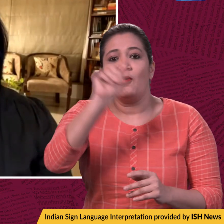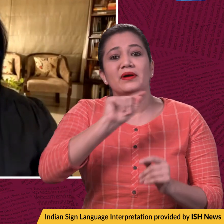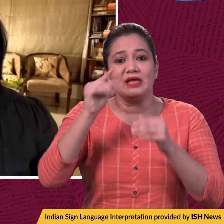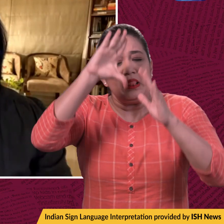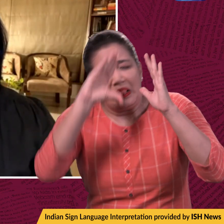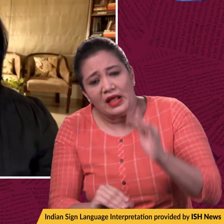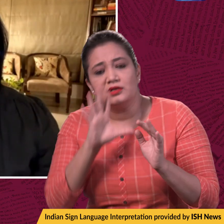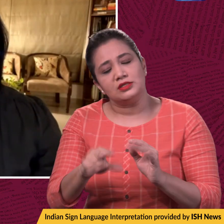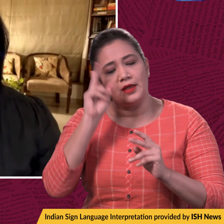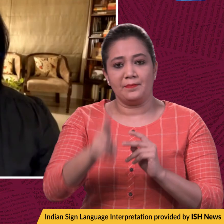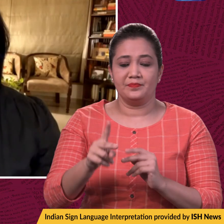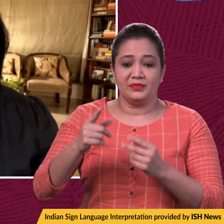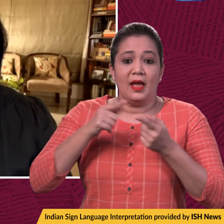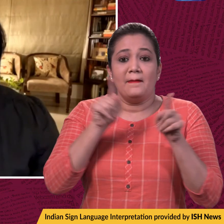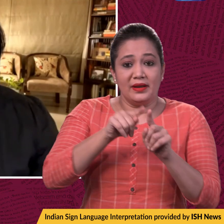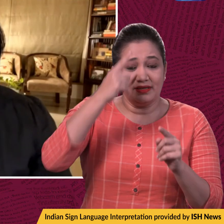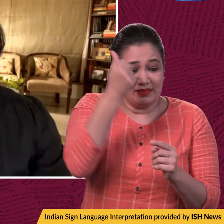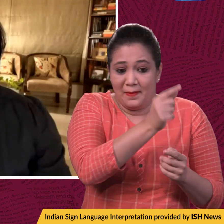4%. The reverse repo rate is